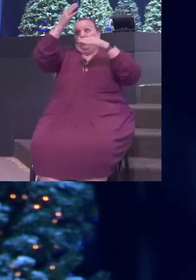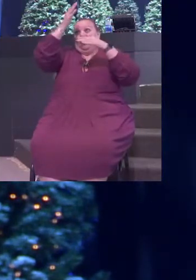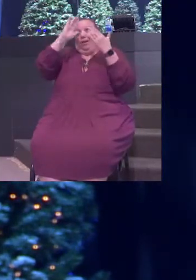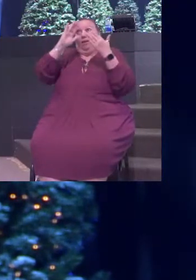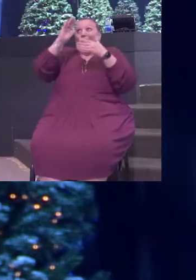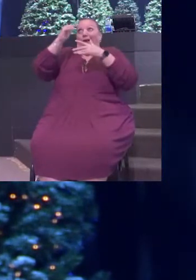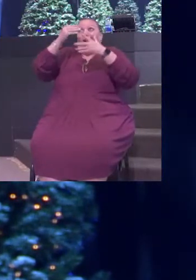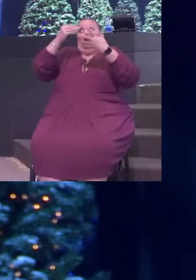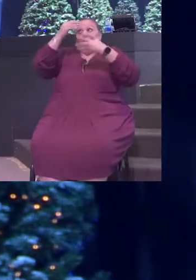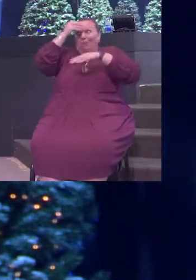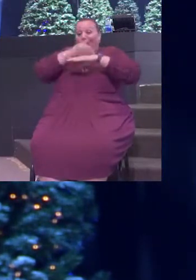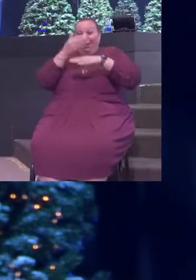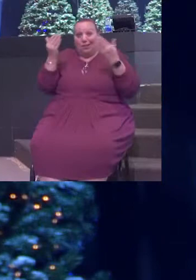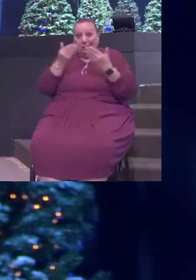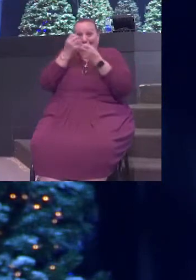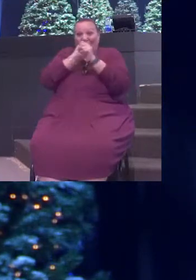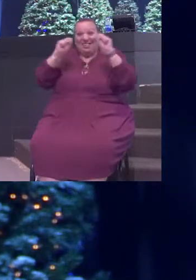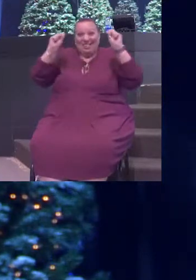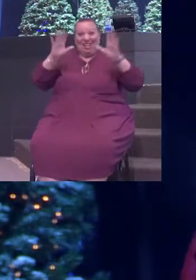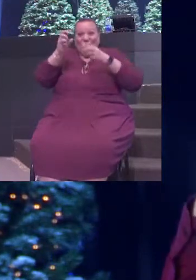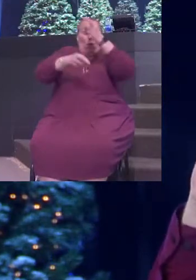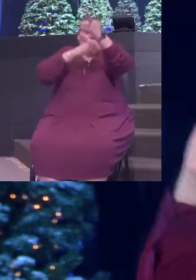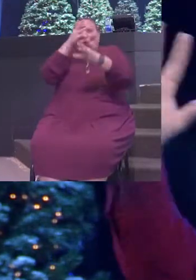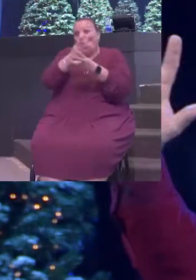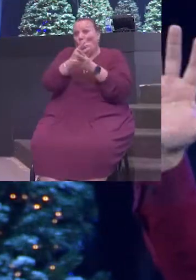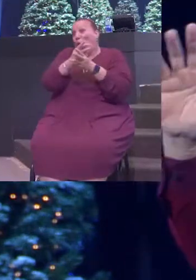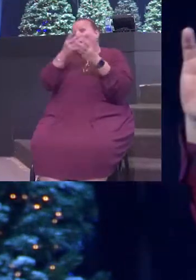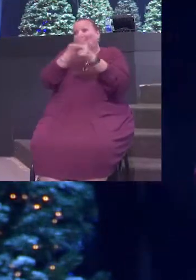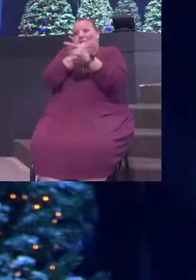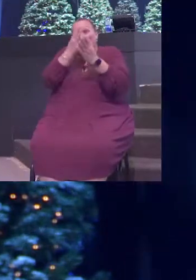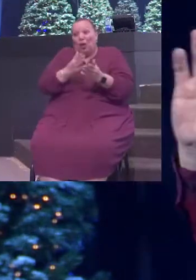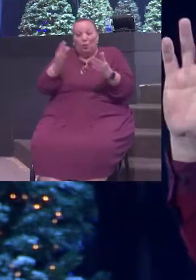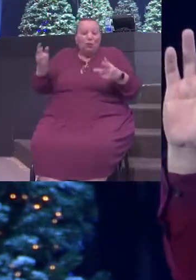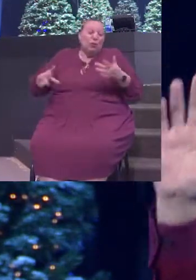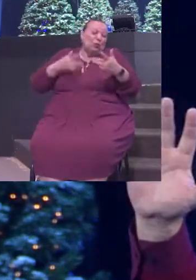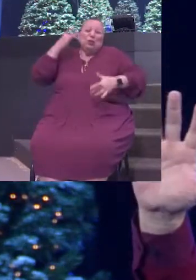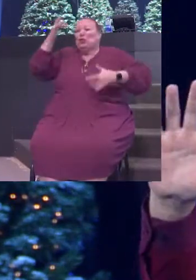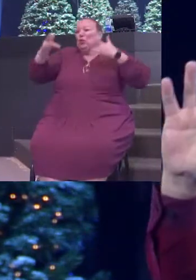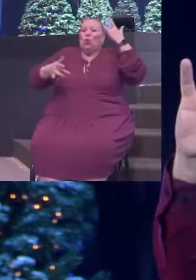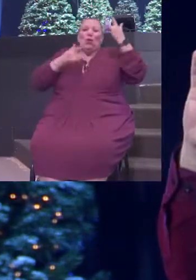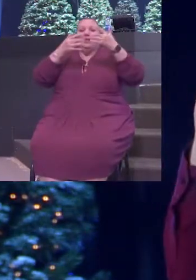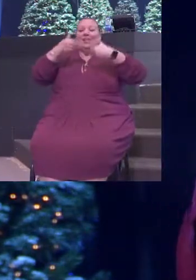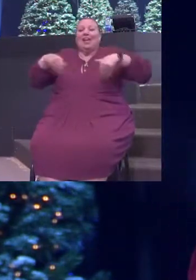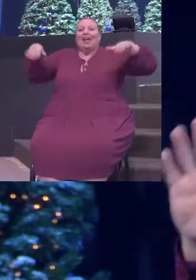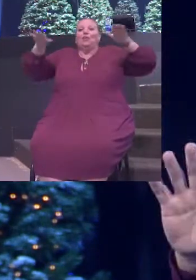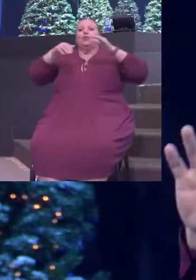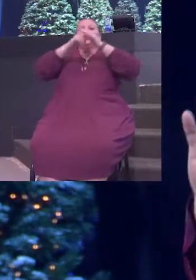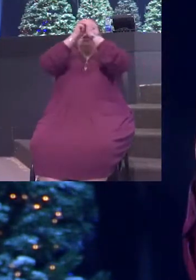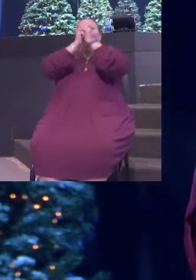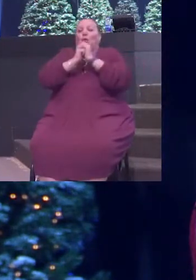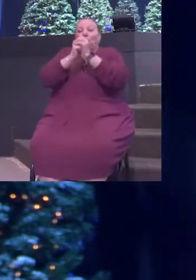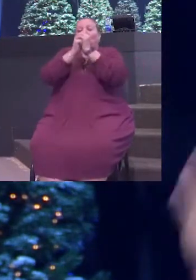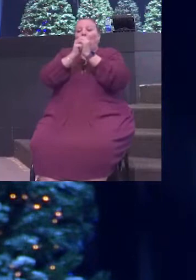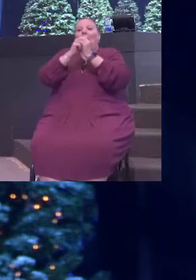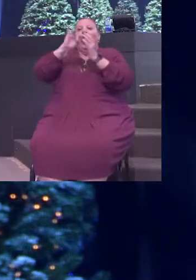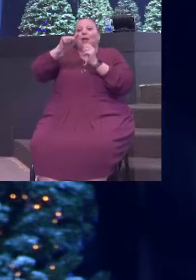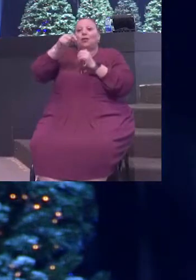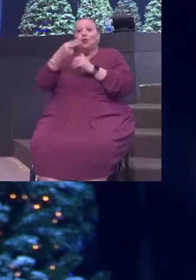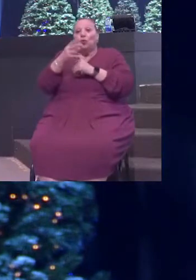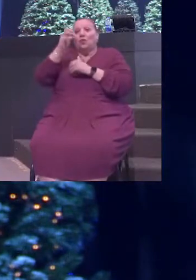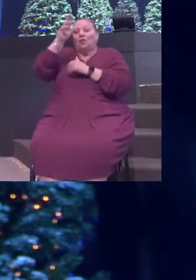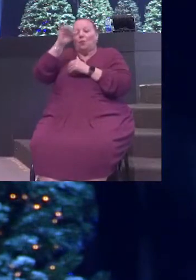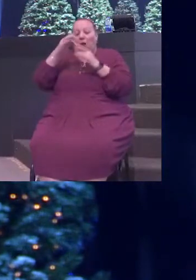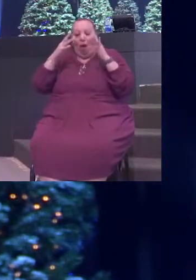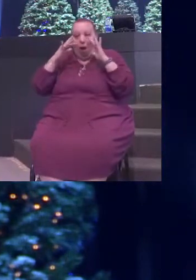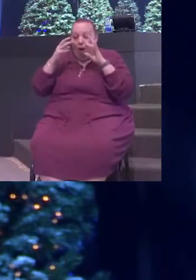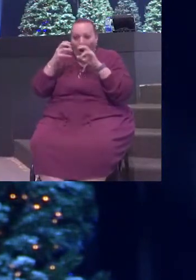of the world. The shepherds, they rejoiced. The angels, they worshiped. And Joseph and Mary, they just marveled. They marveled again